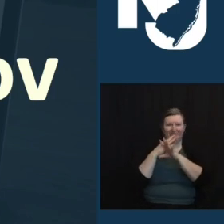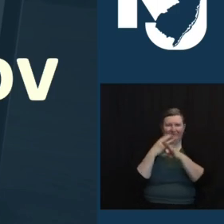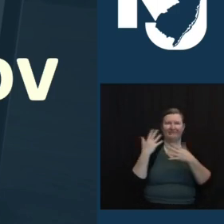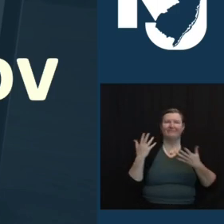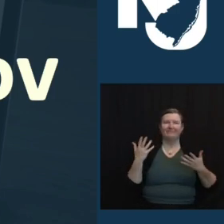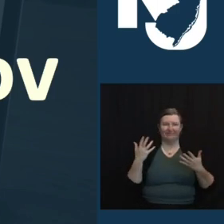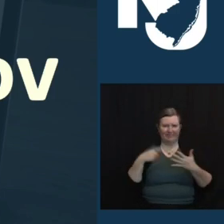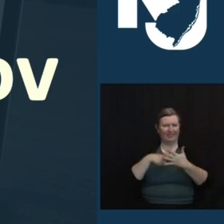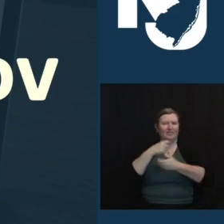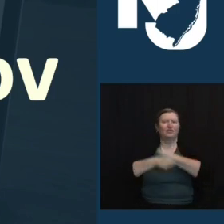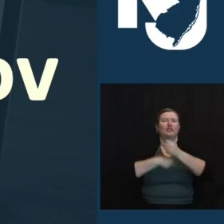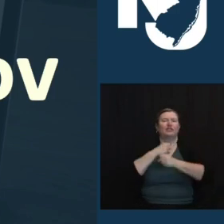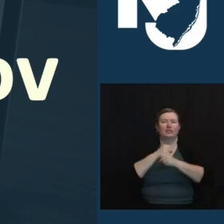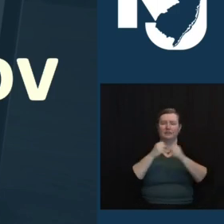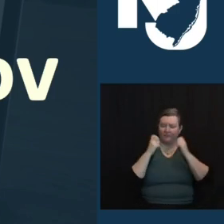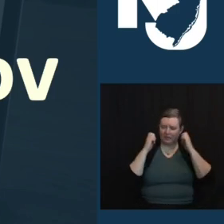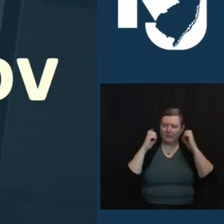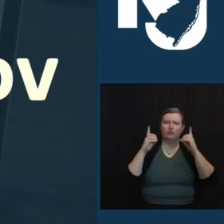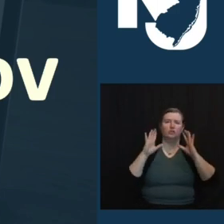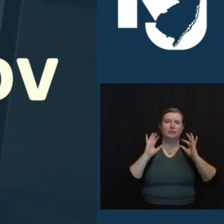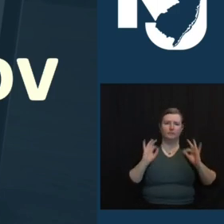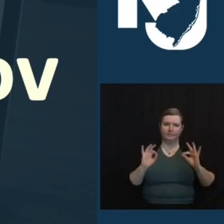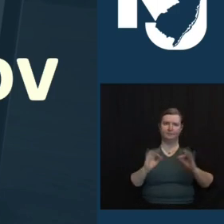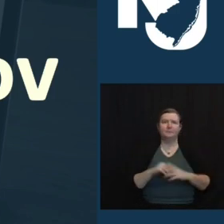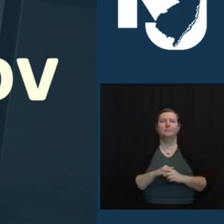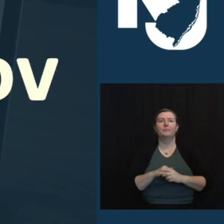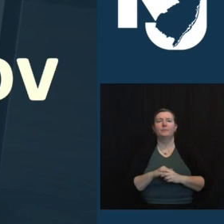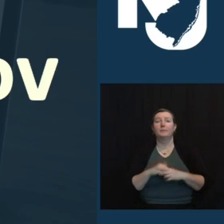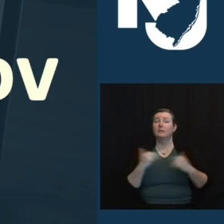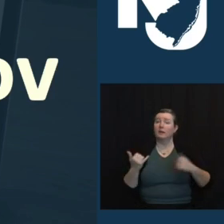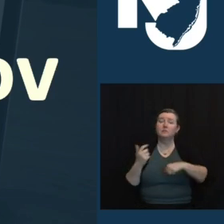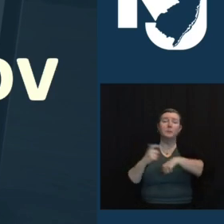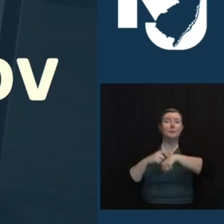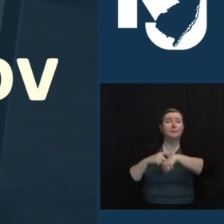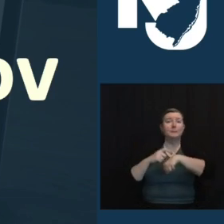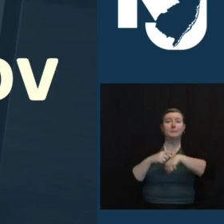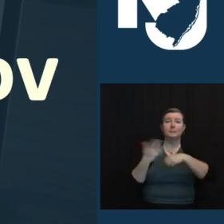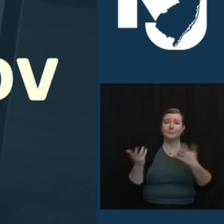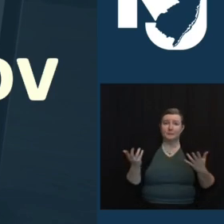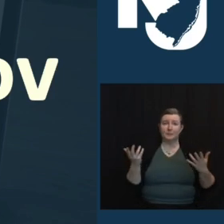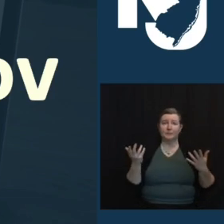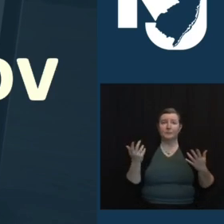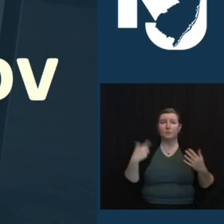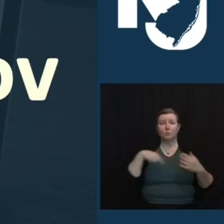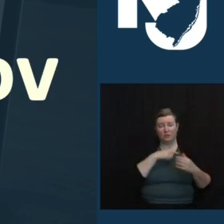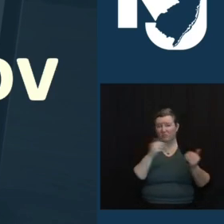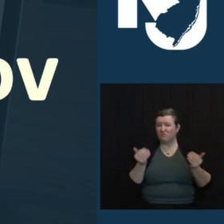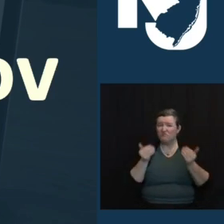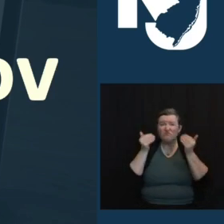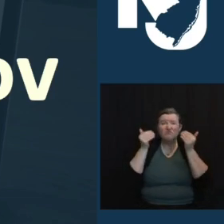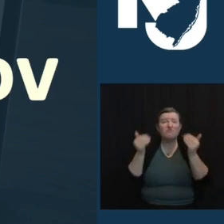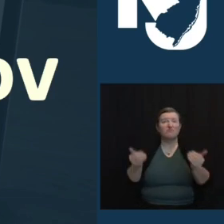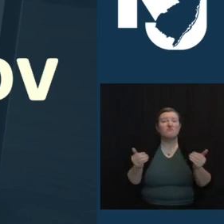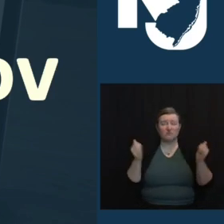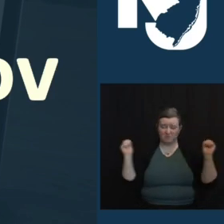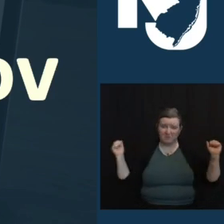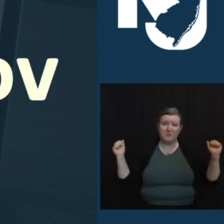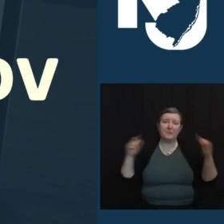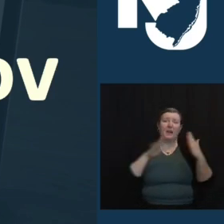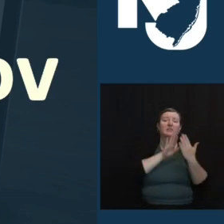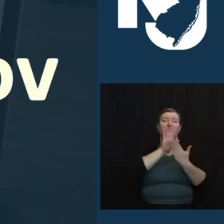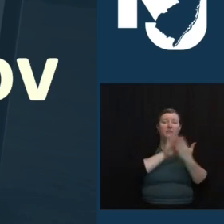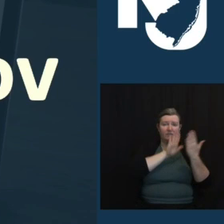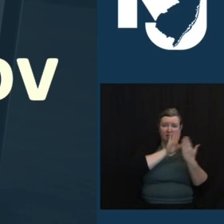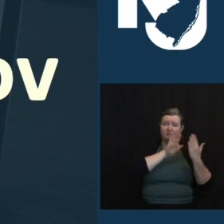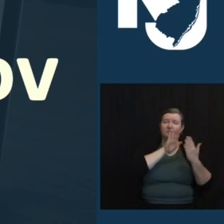But now is the time for all of our schools to meaningfully move forward with a return to in-person instruction, whether